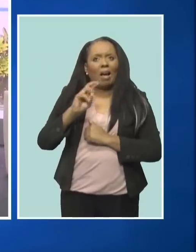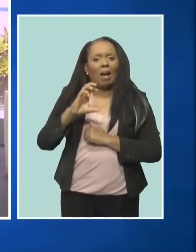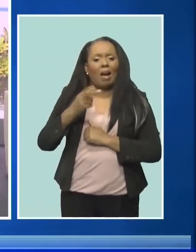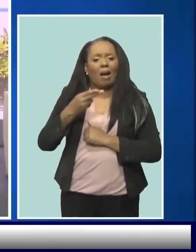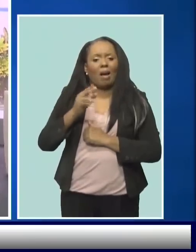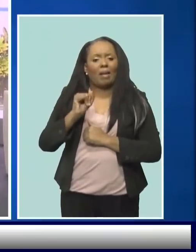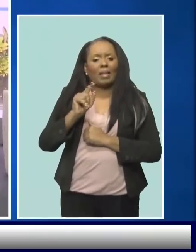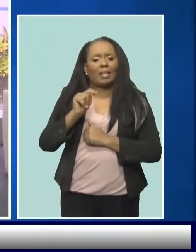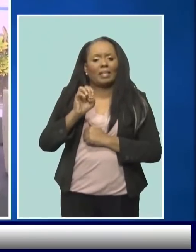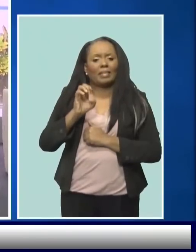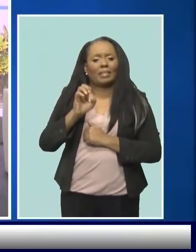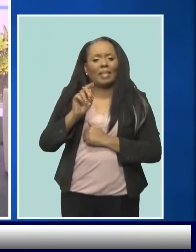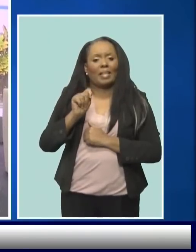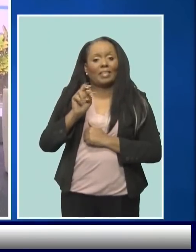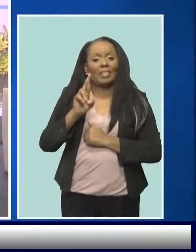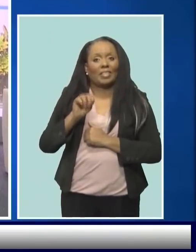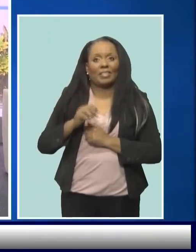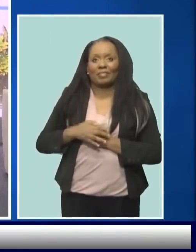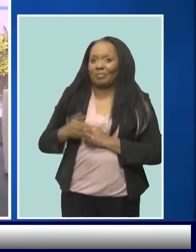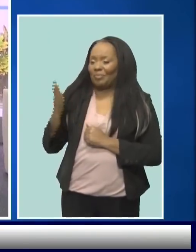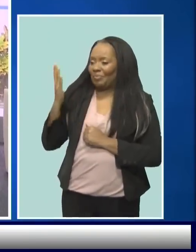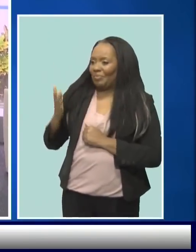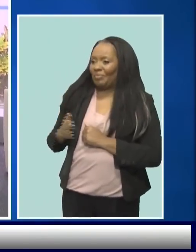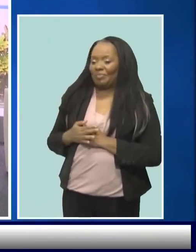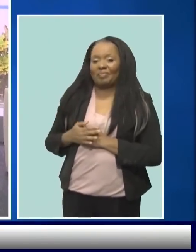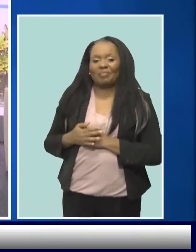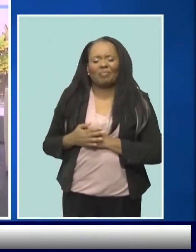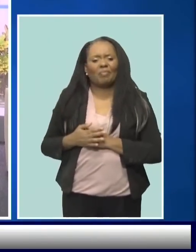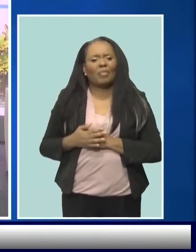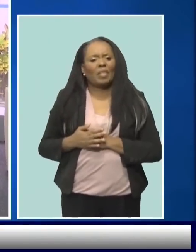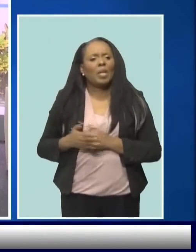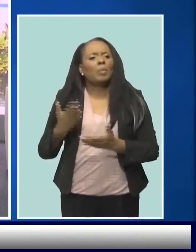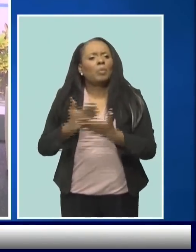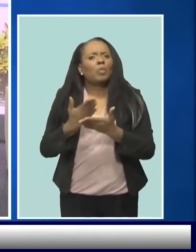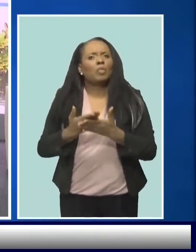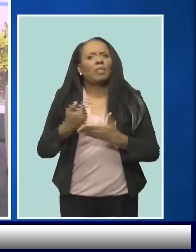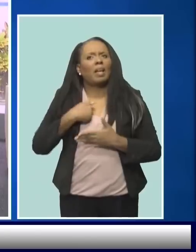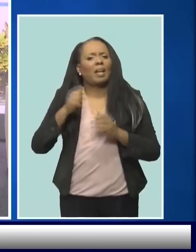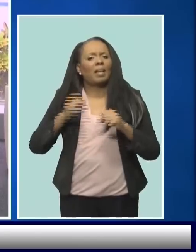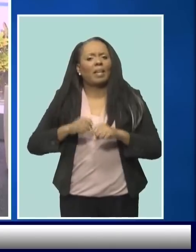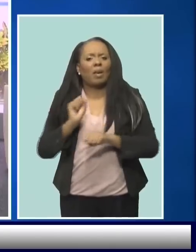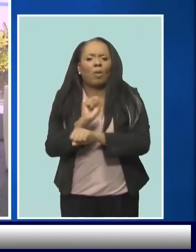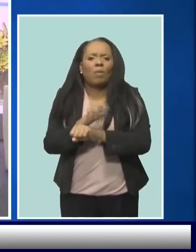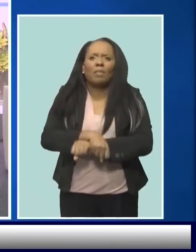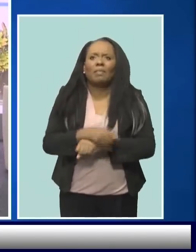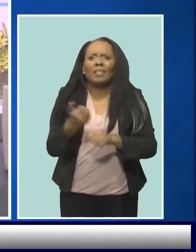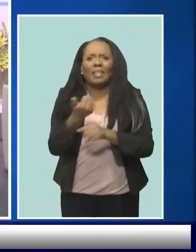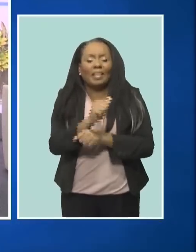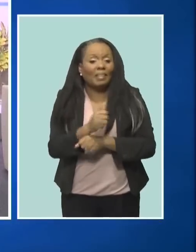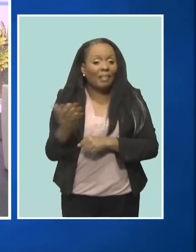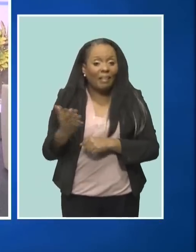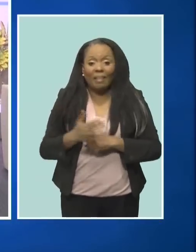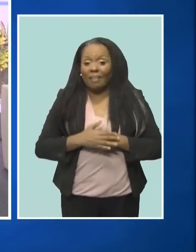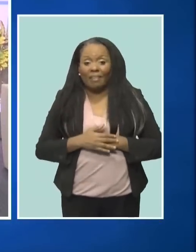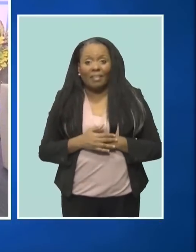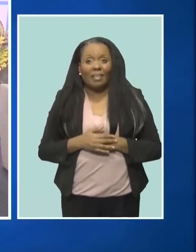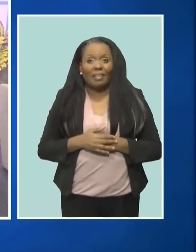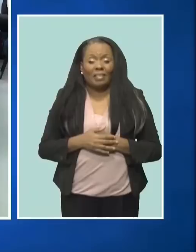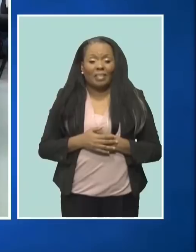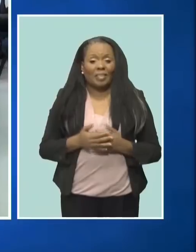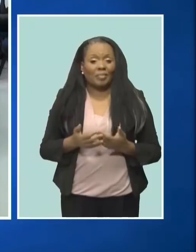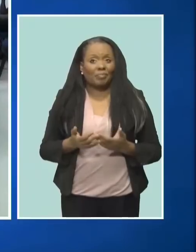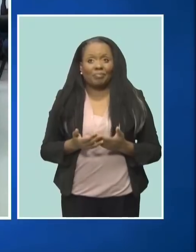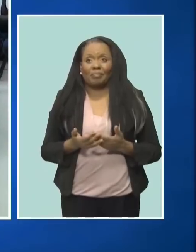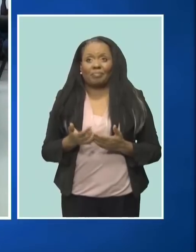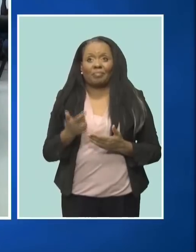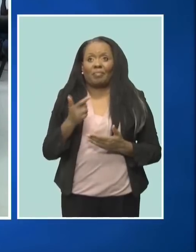am able to overcome anything as far as I'm concerned. I'm able to